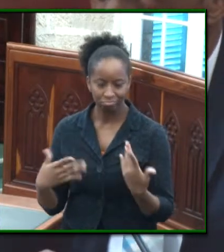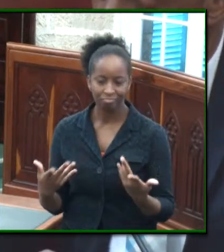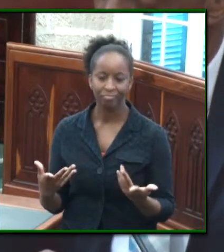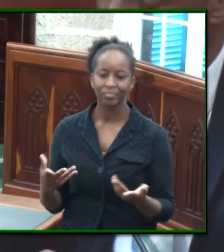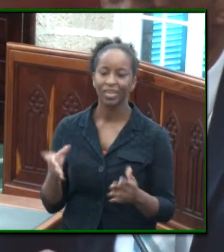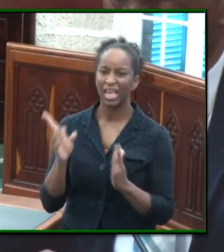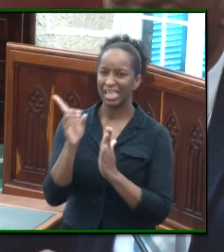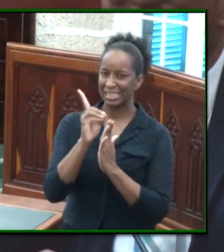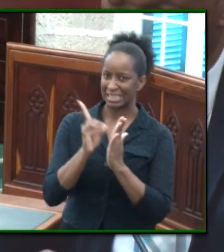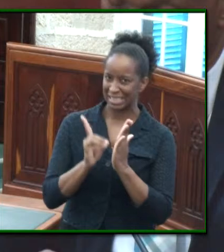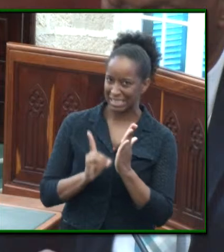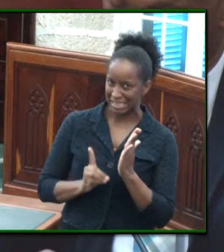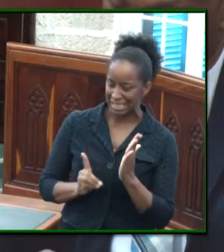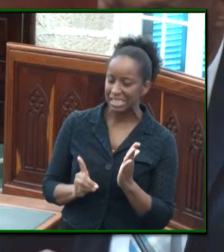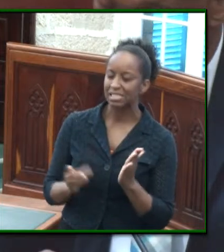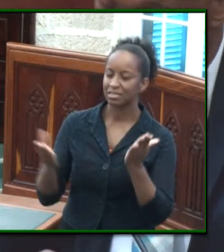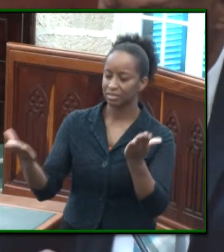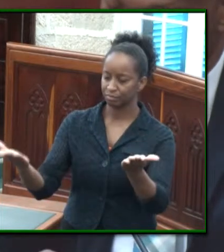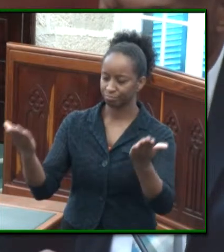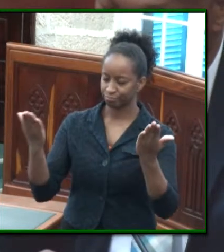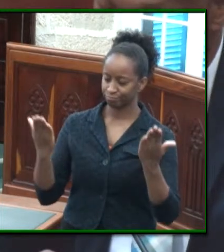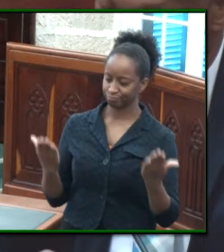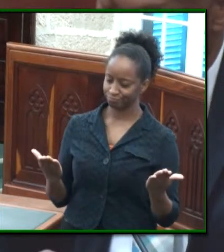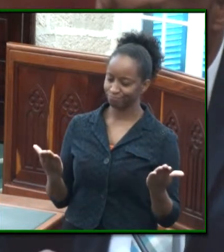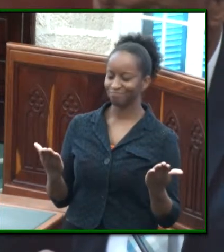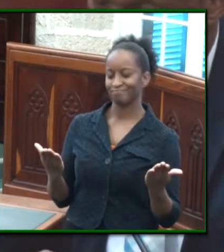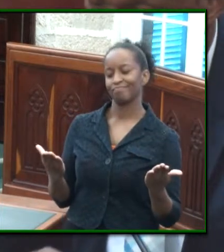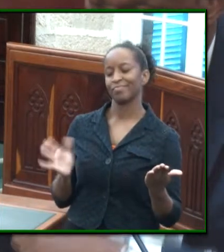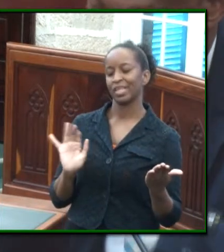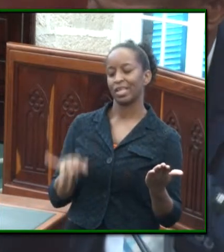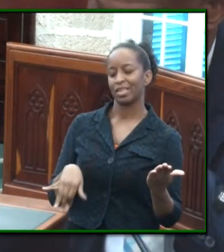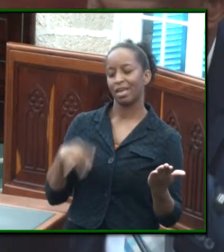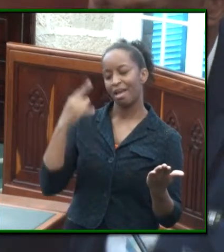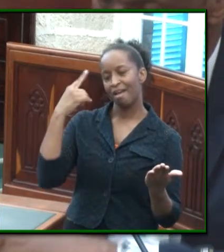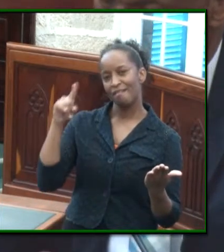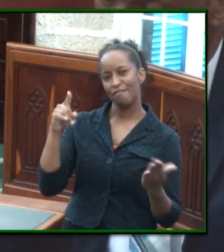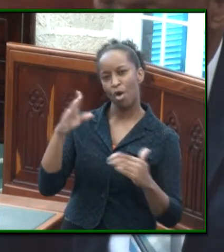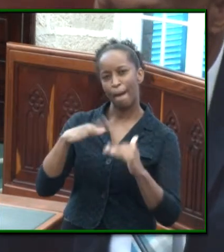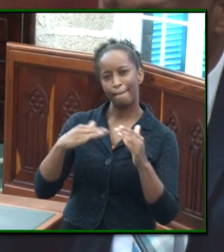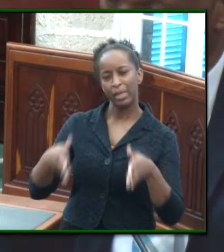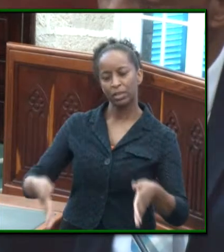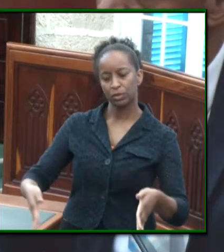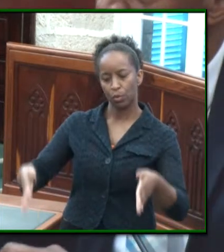didn't think that that was the direction that we wanted to go in. So we're looking at a